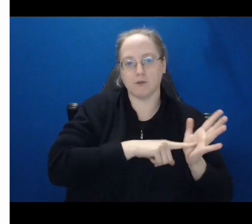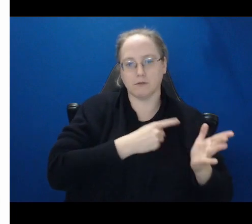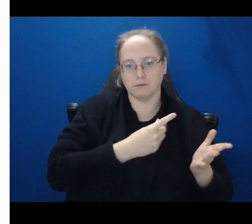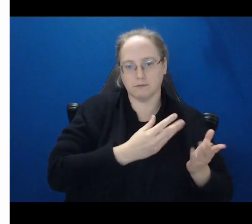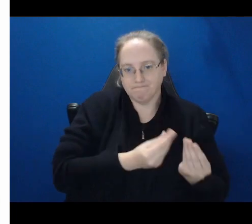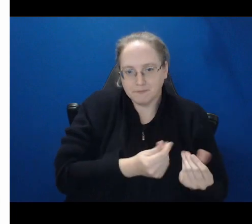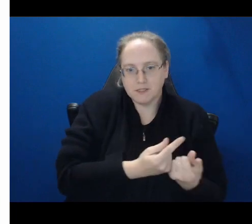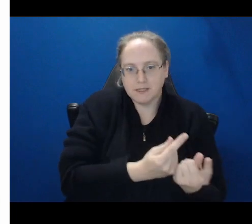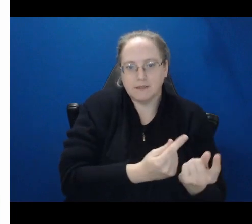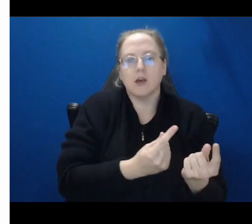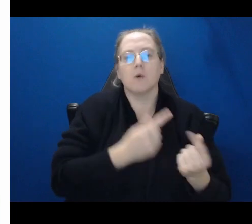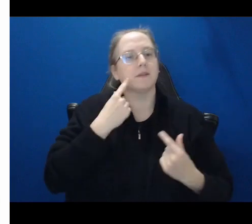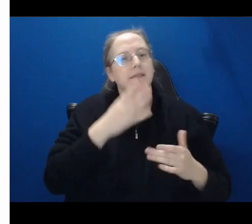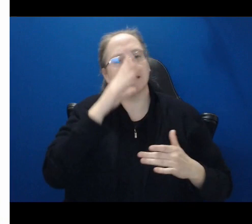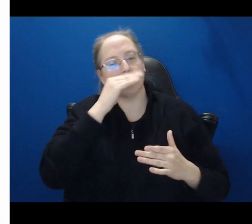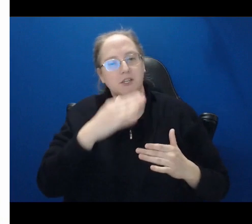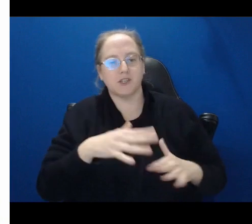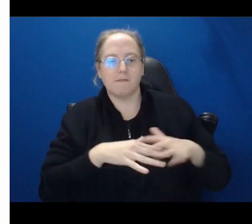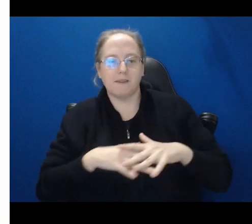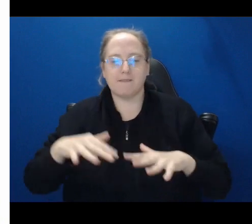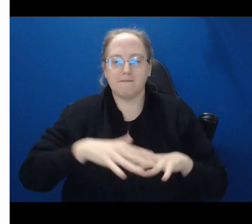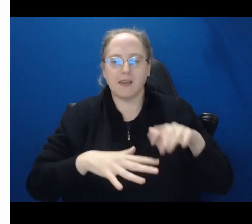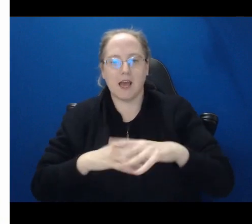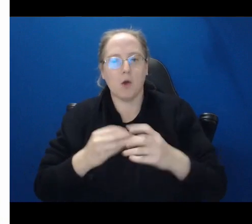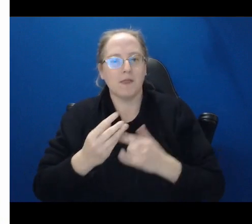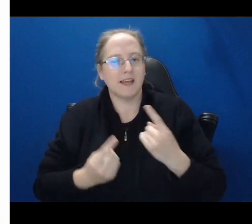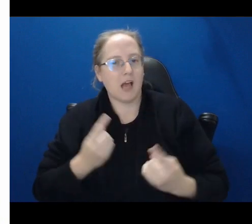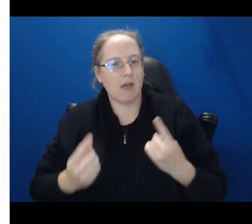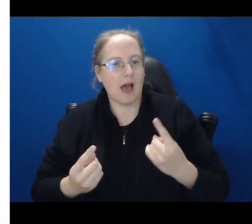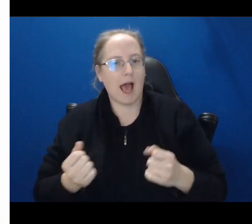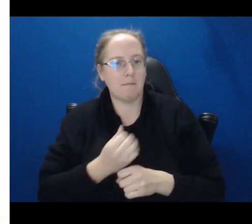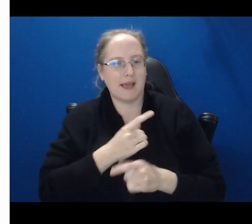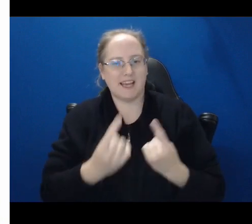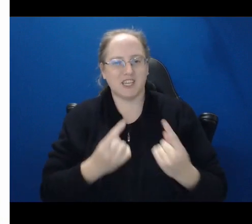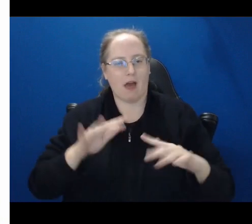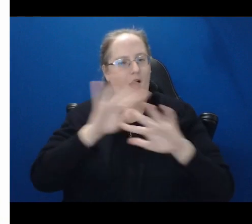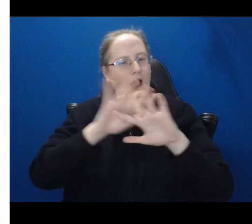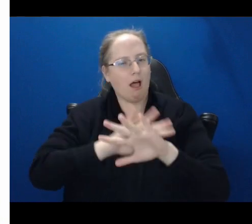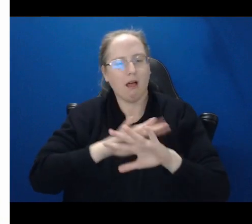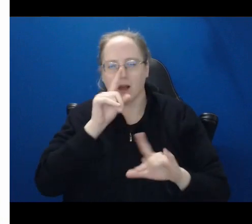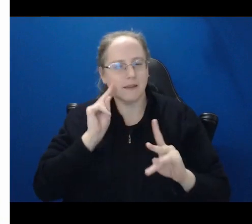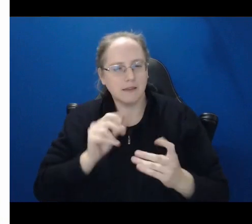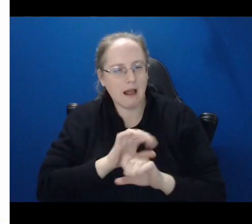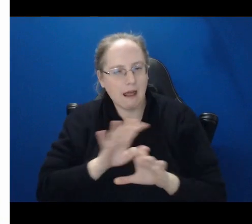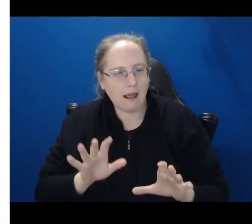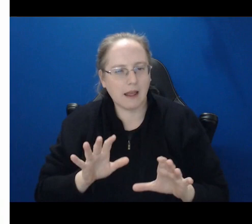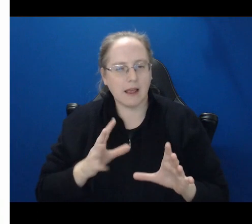with each other and make each other incoherent, I think it's a useful way